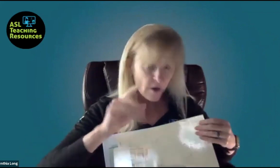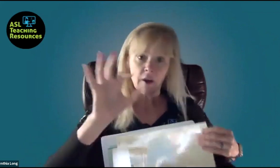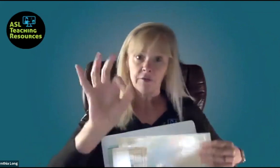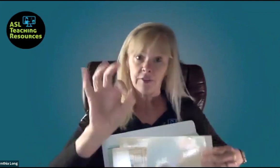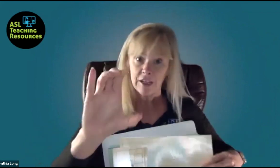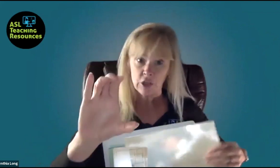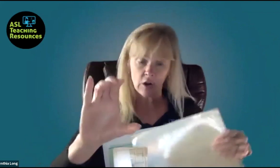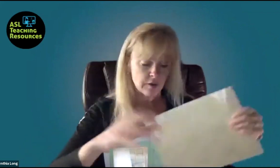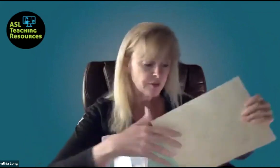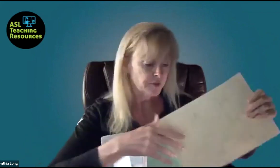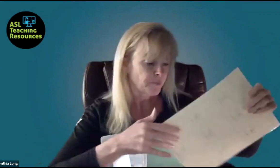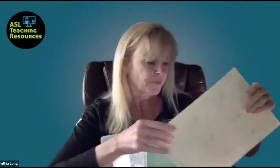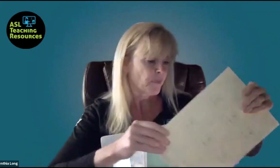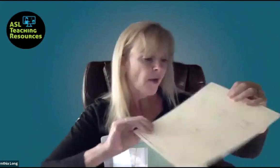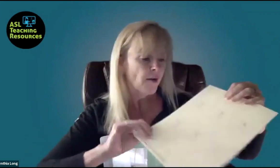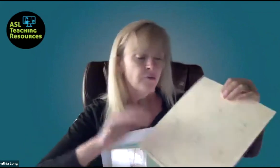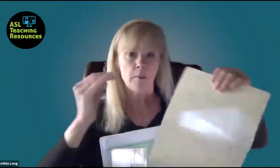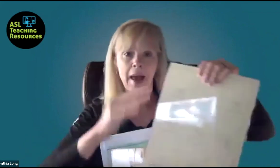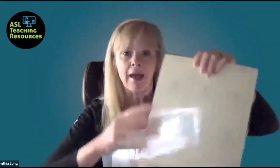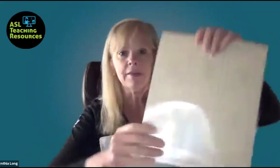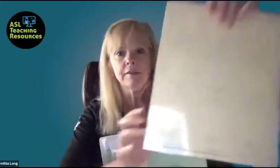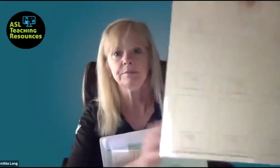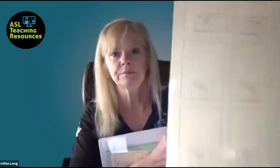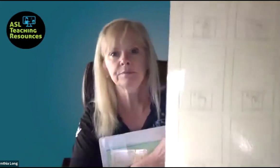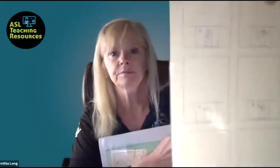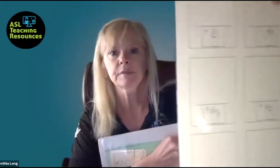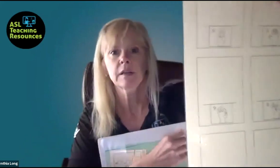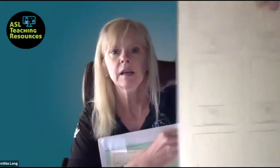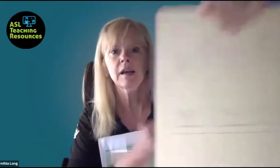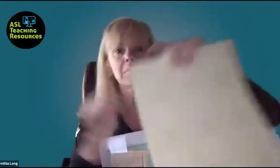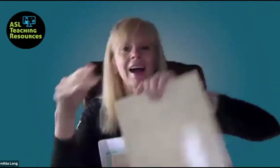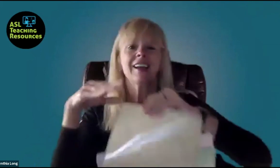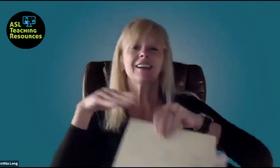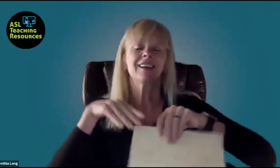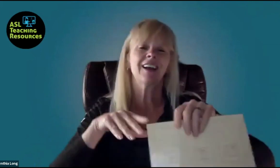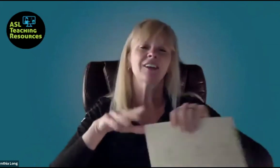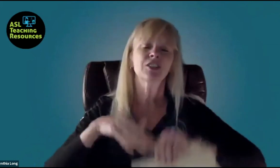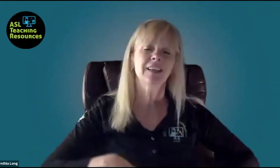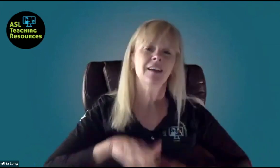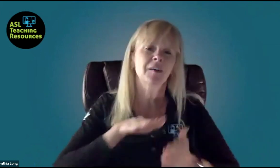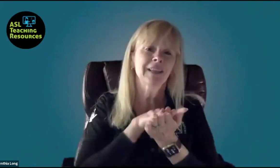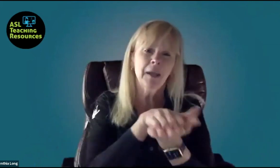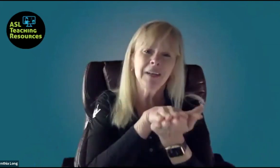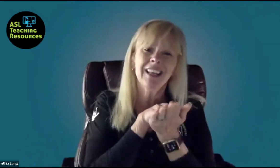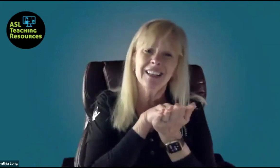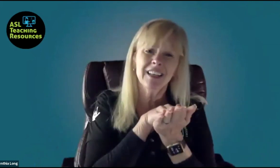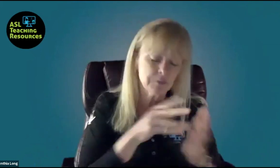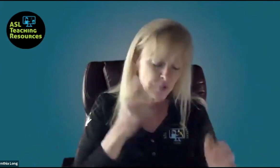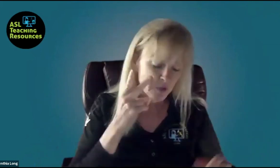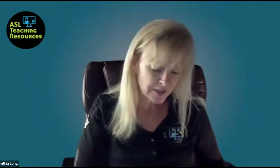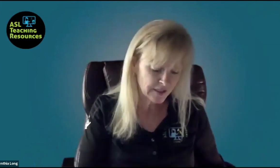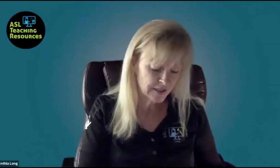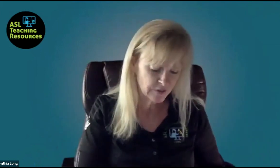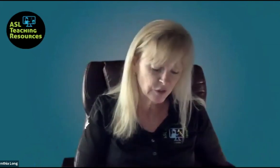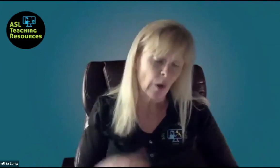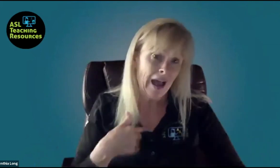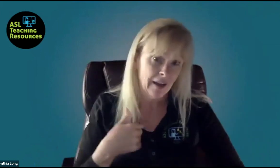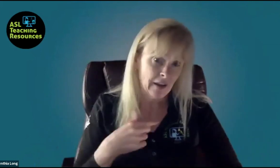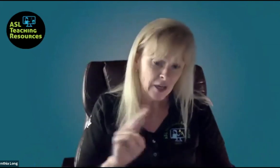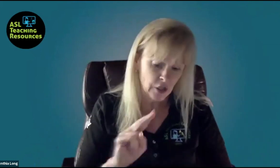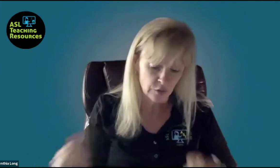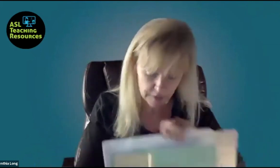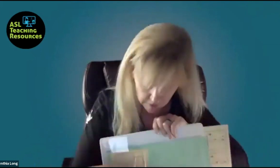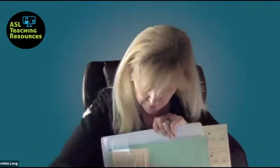These are our flashcards for math. I actually laminated them so you could, so